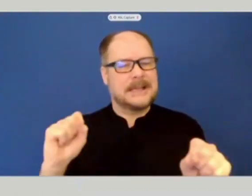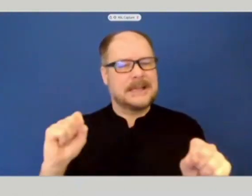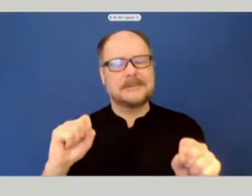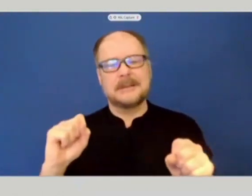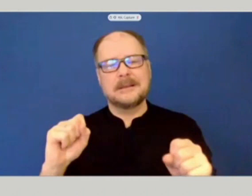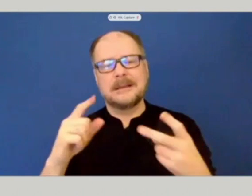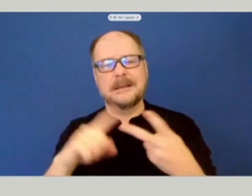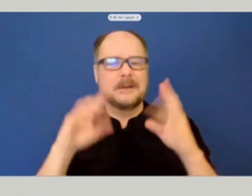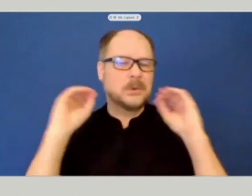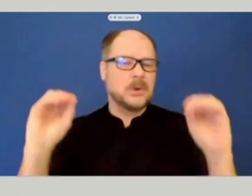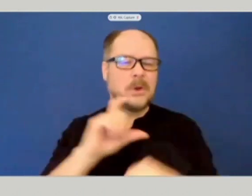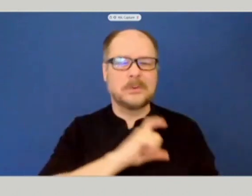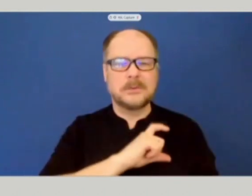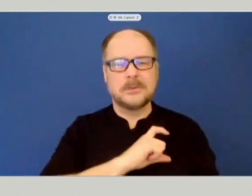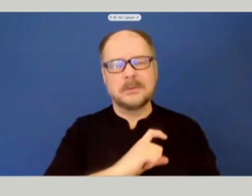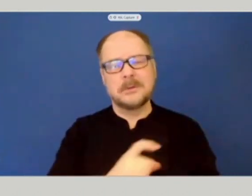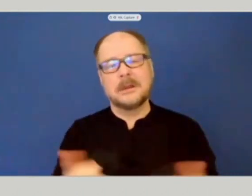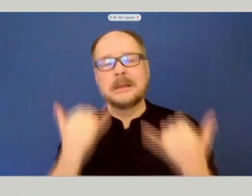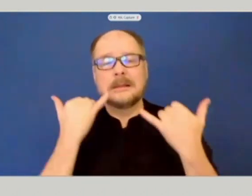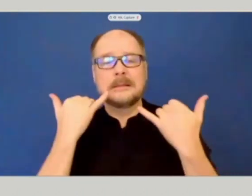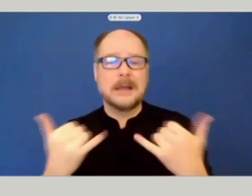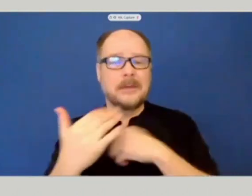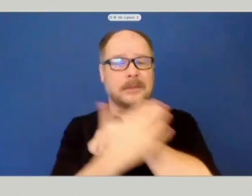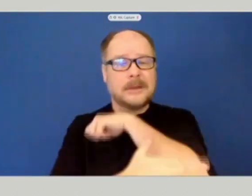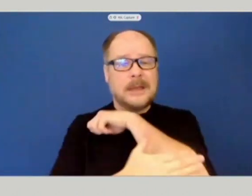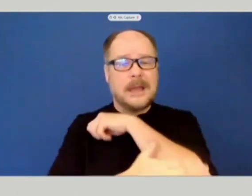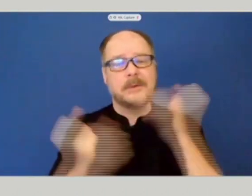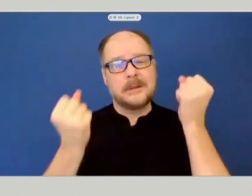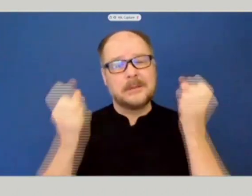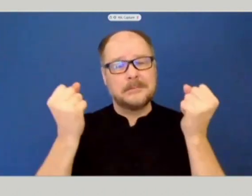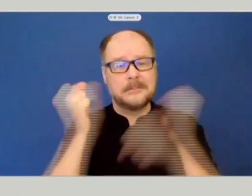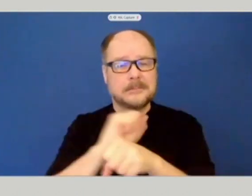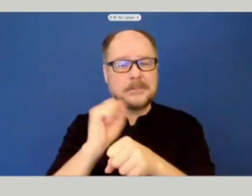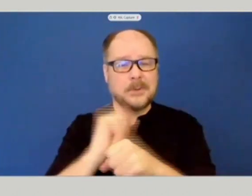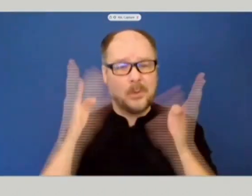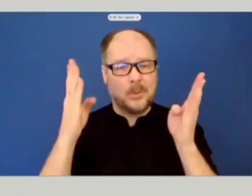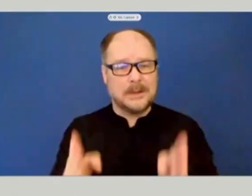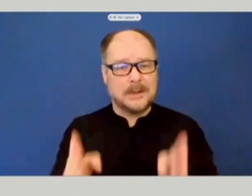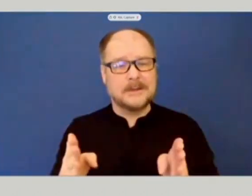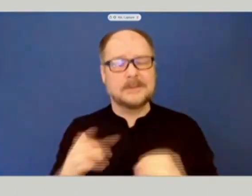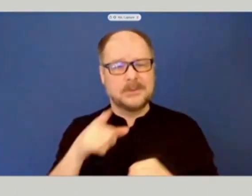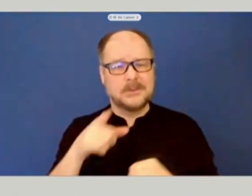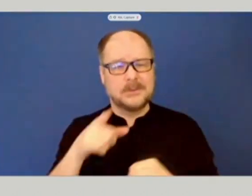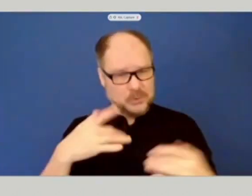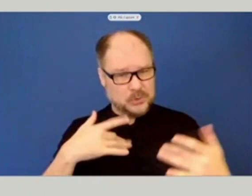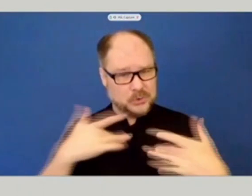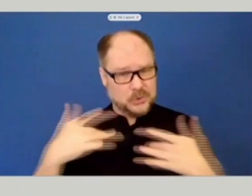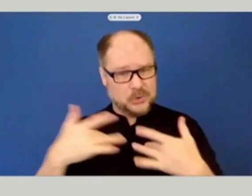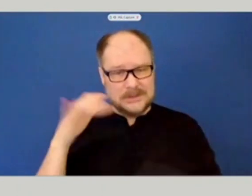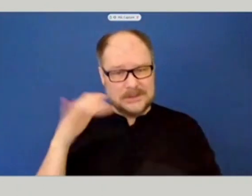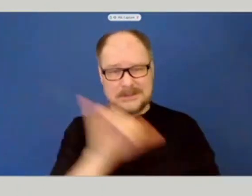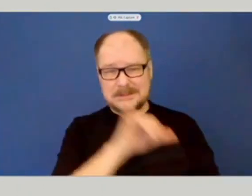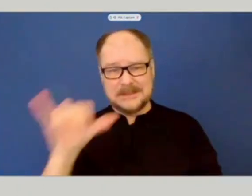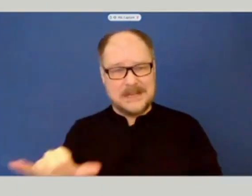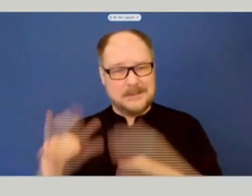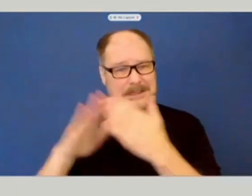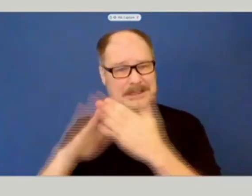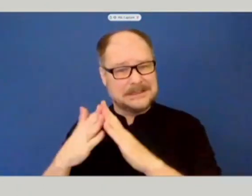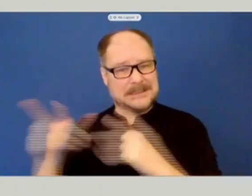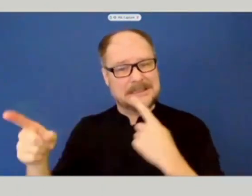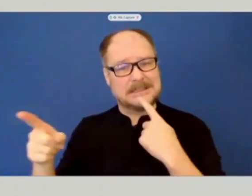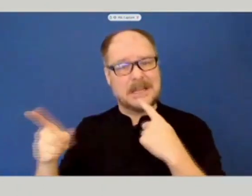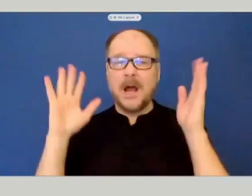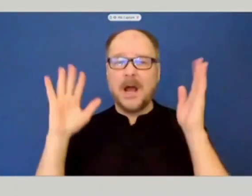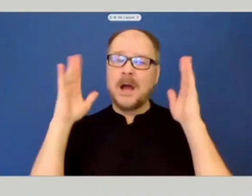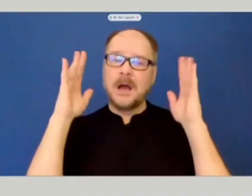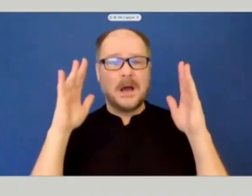have county employees who are driving vans around, do you share the same safety and security concerns that the city is claiming are